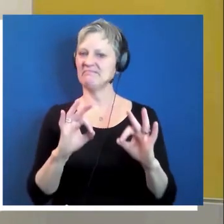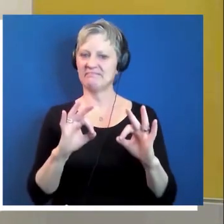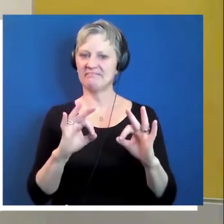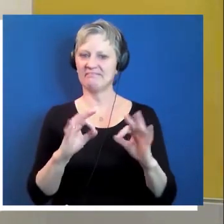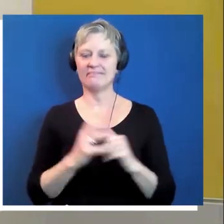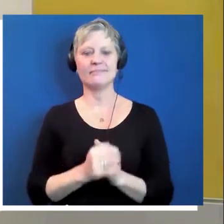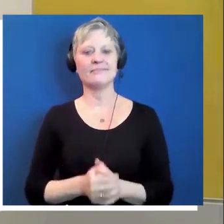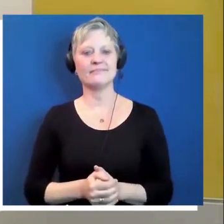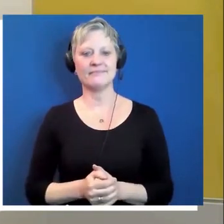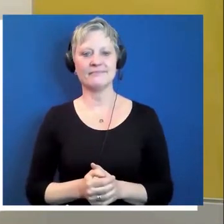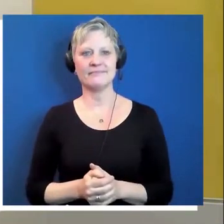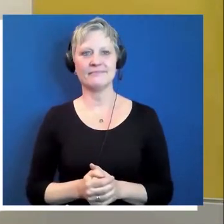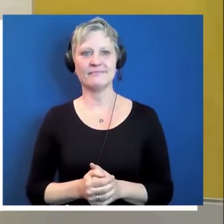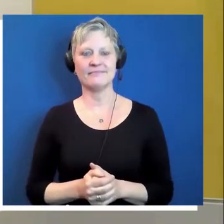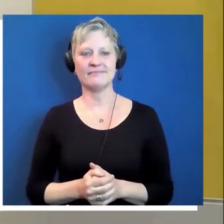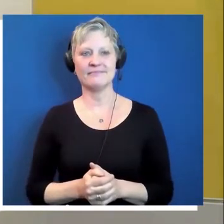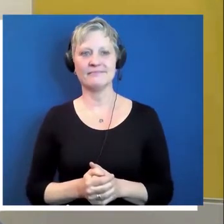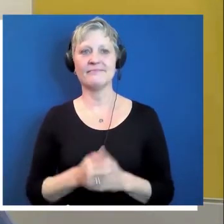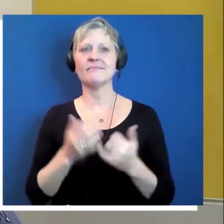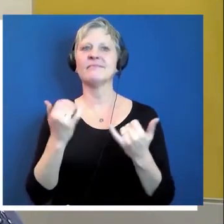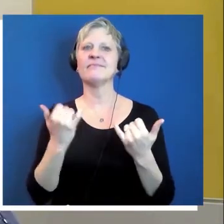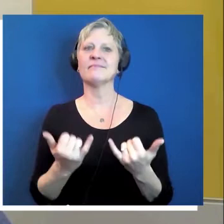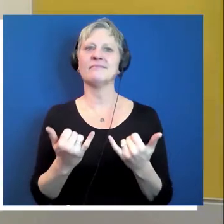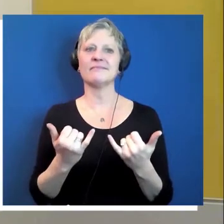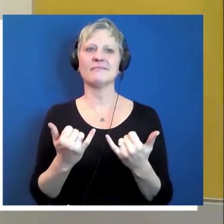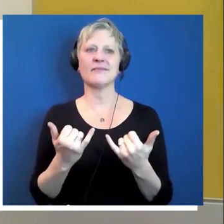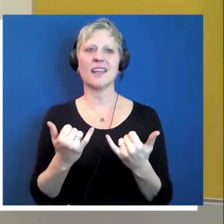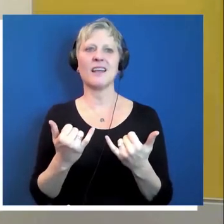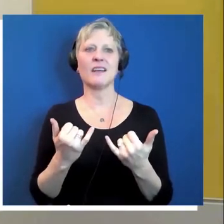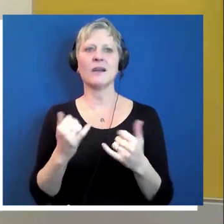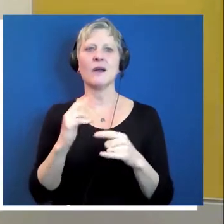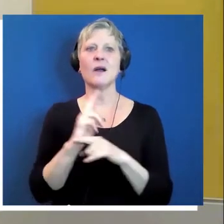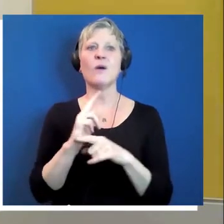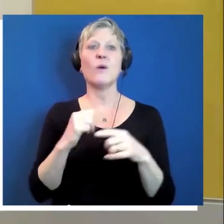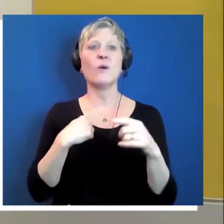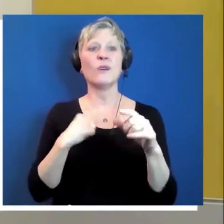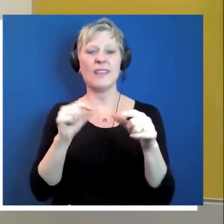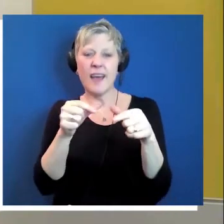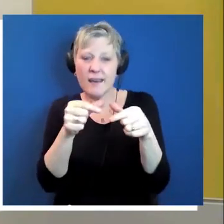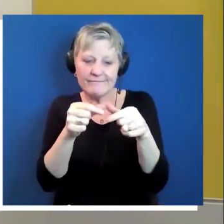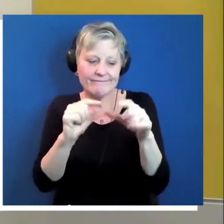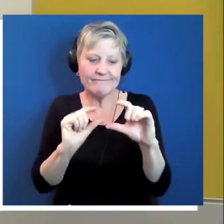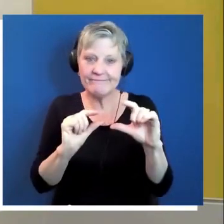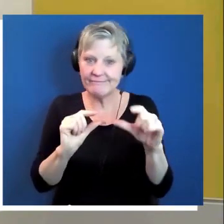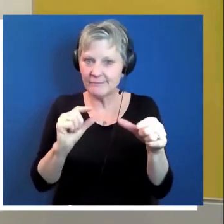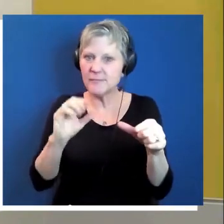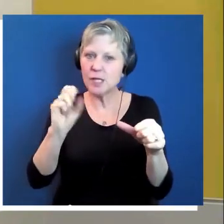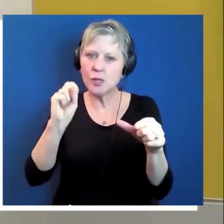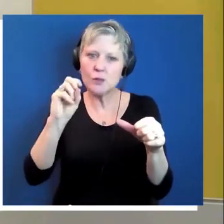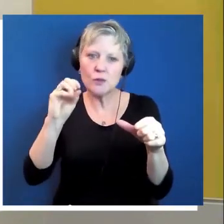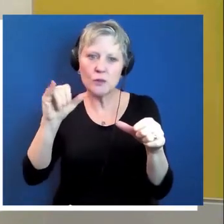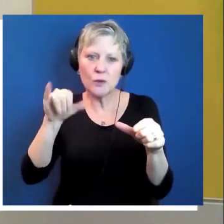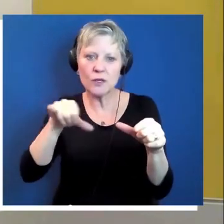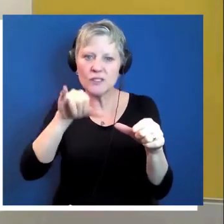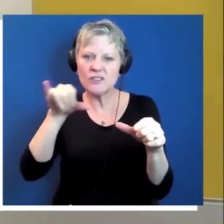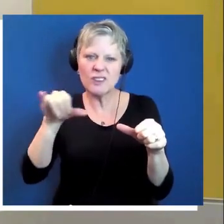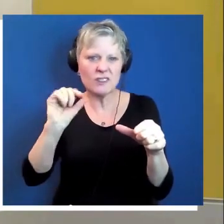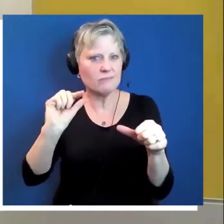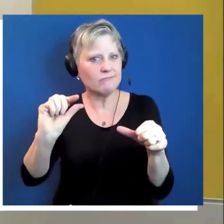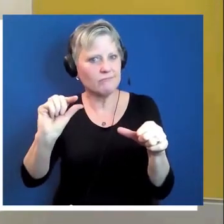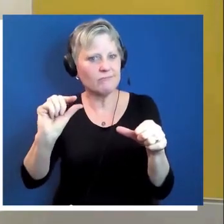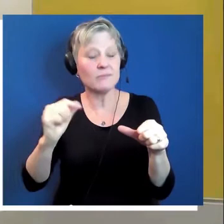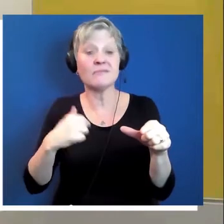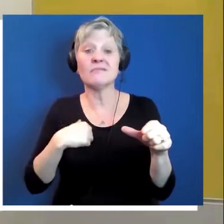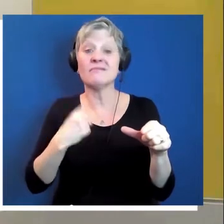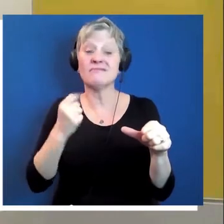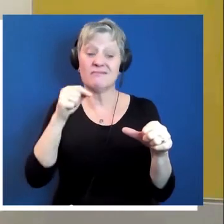That looks good. All right. Now what I'm using is I'm actually using just a little bit of soy sauce in here. Okay. This